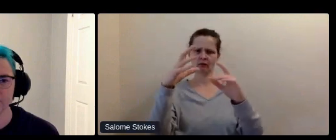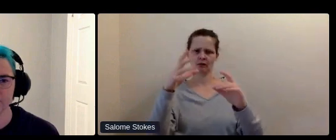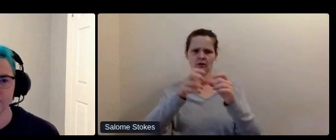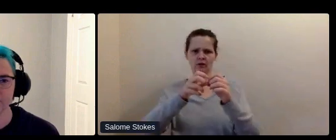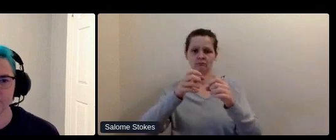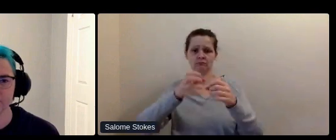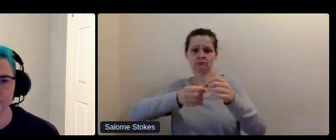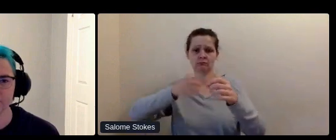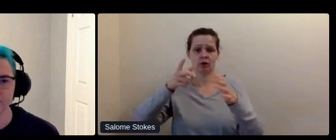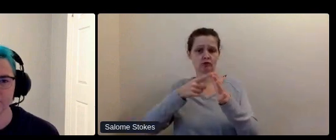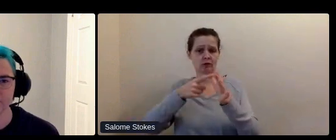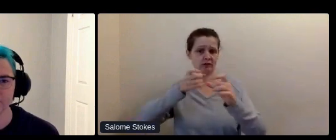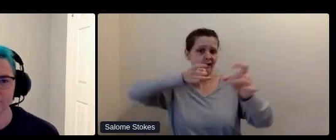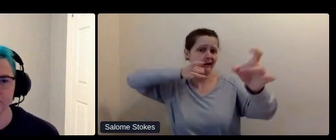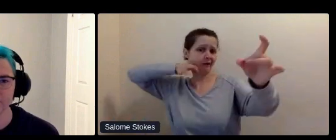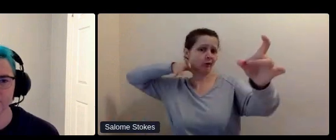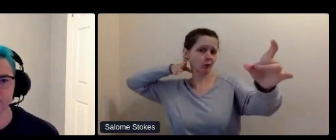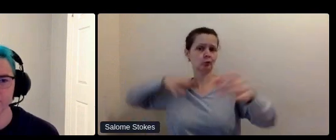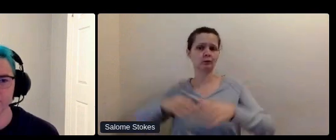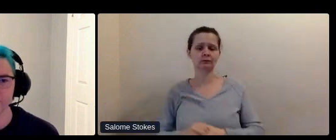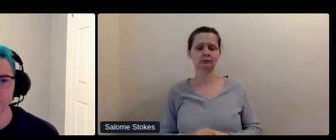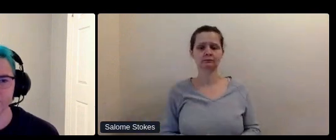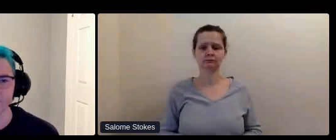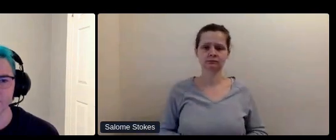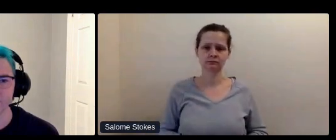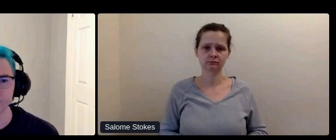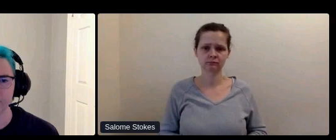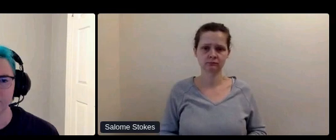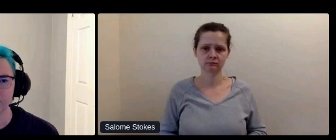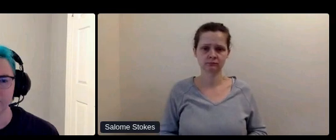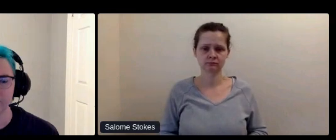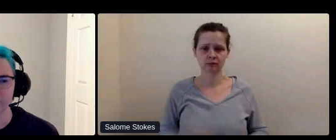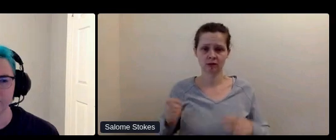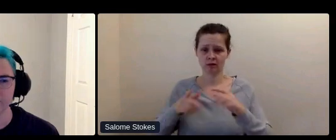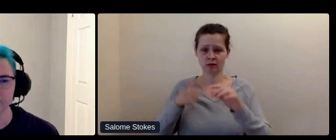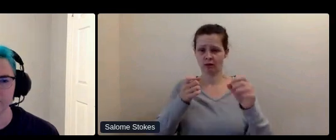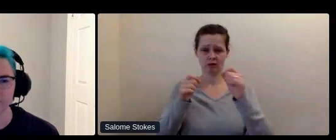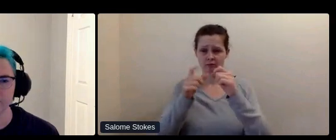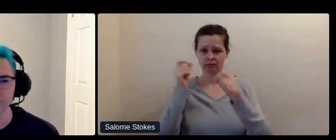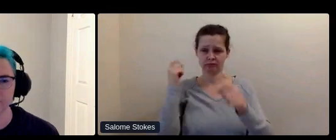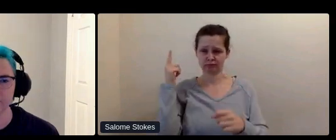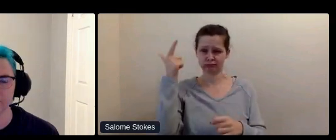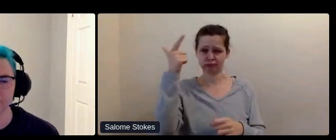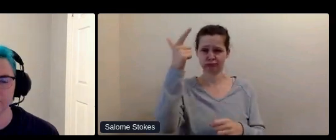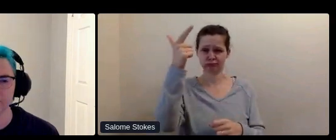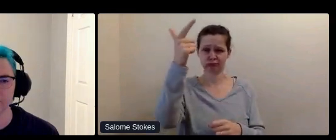A wolf rockets upwards, tearing through the sky, chasing the sun away to reveal the night.